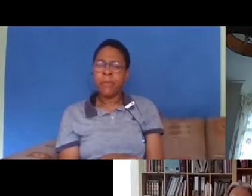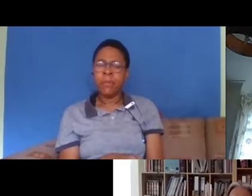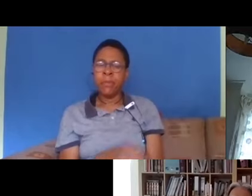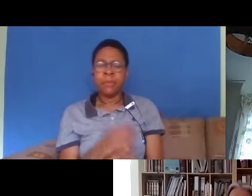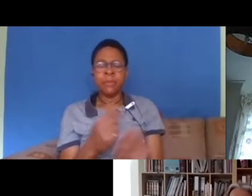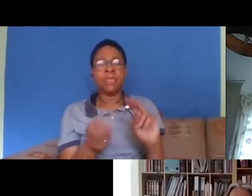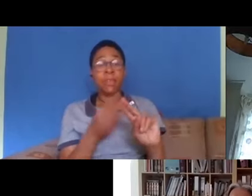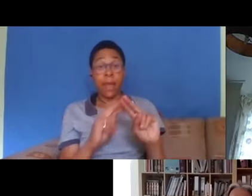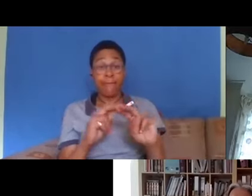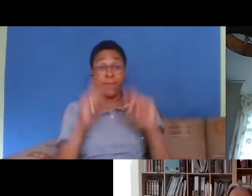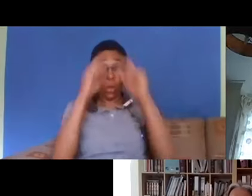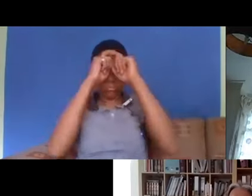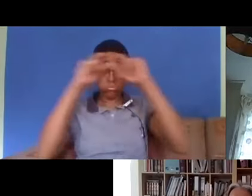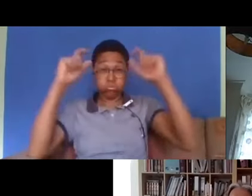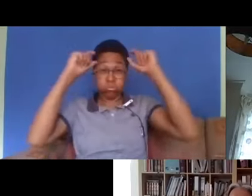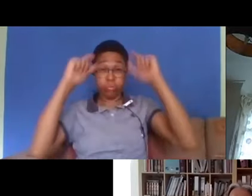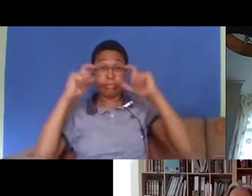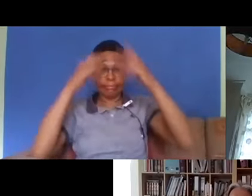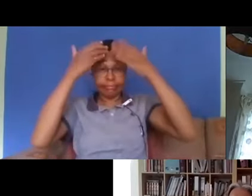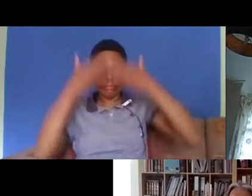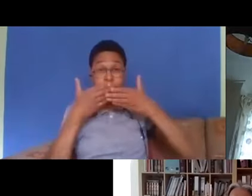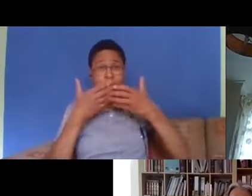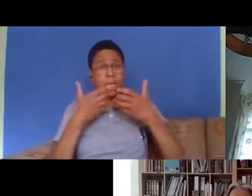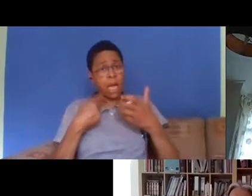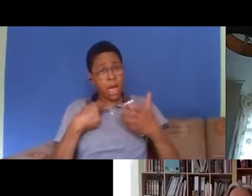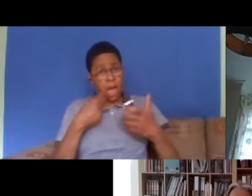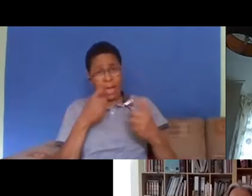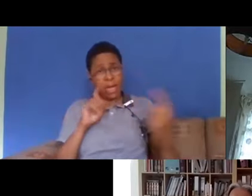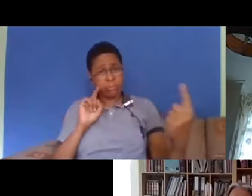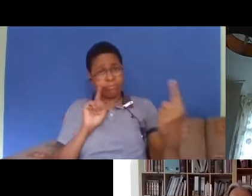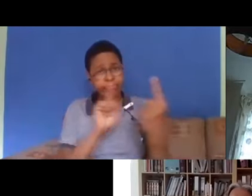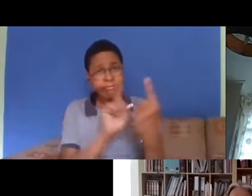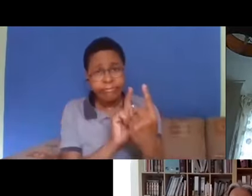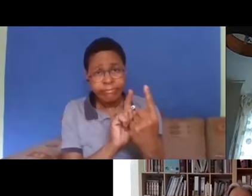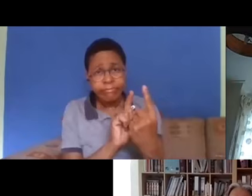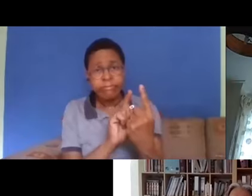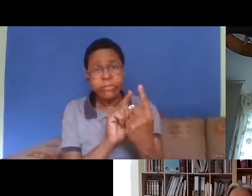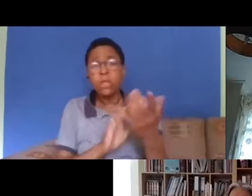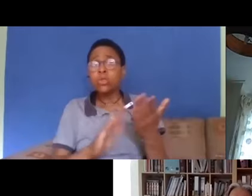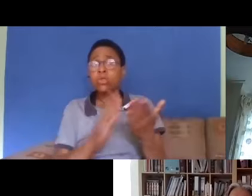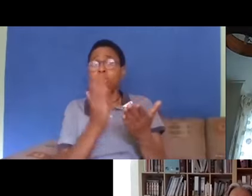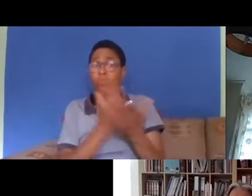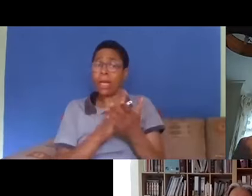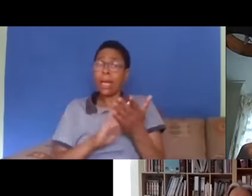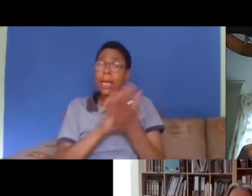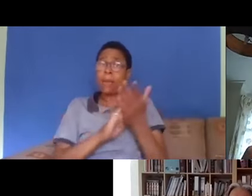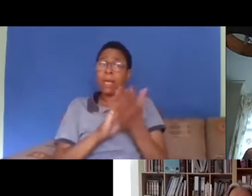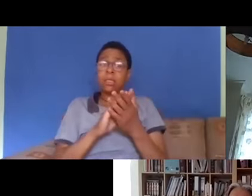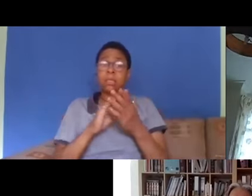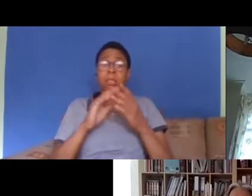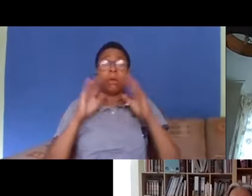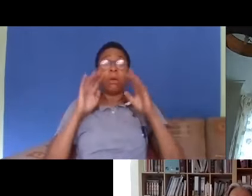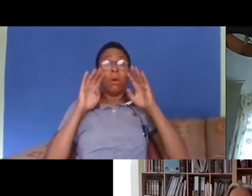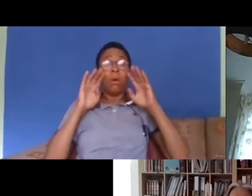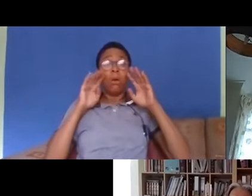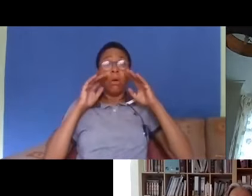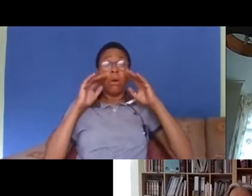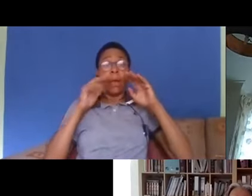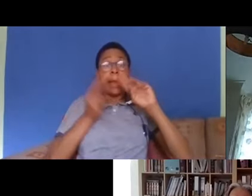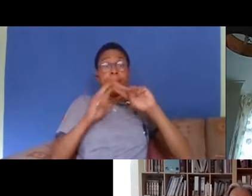person. So because it's guiding airflow, so when you breathe out it's pushing it down onto the side. So if you